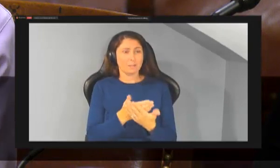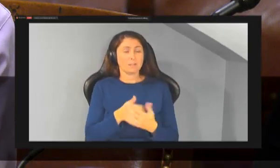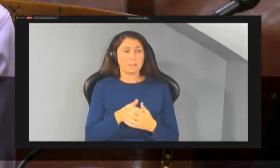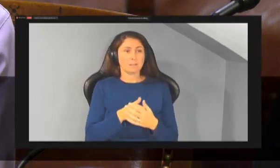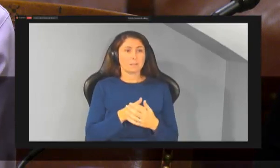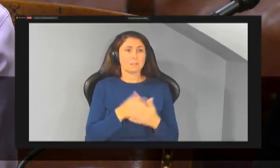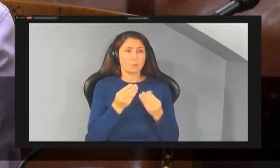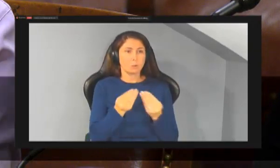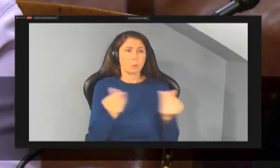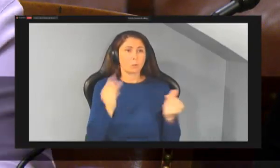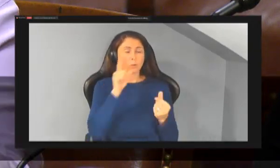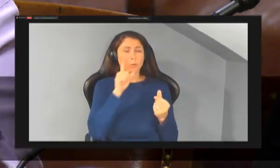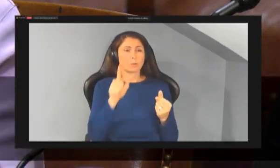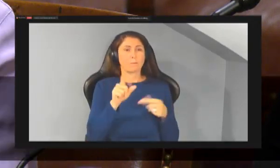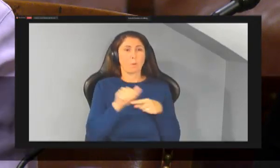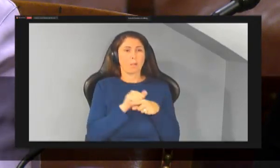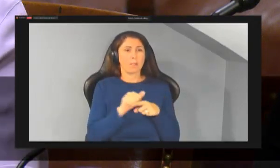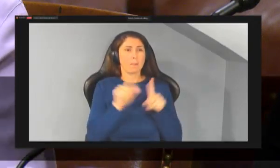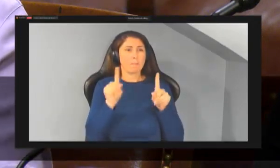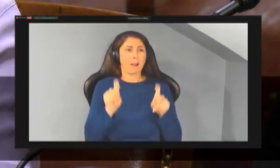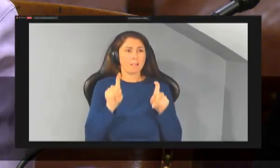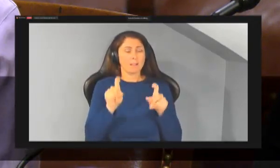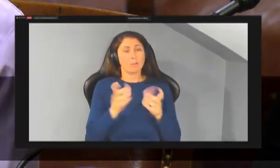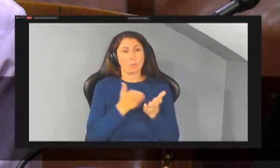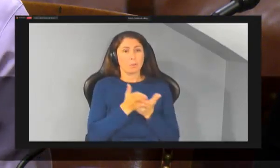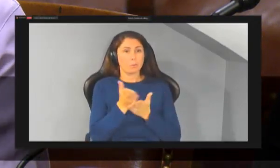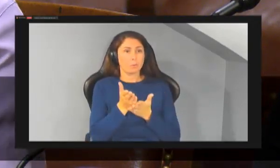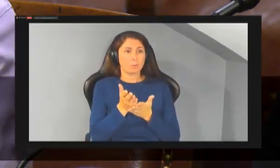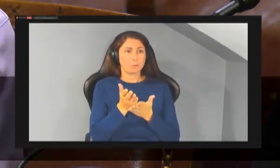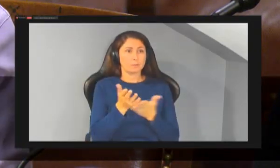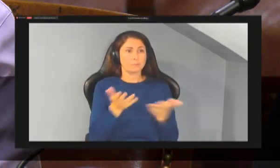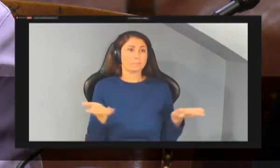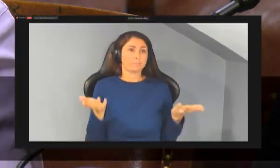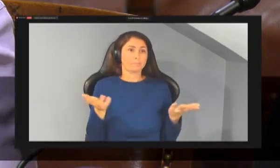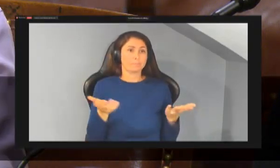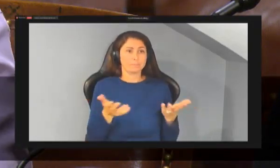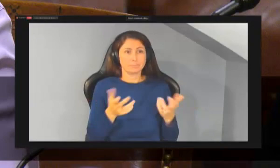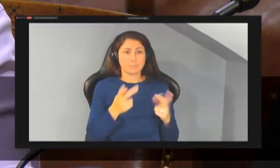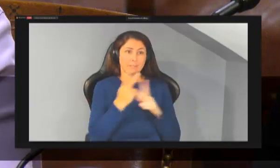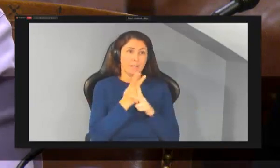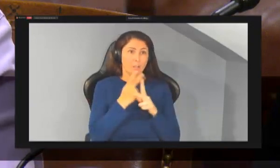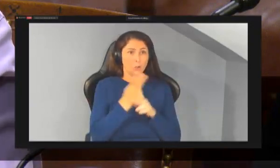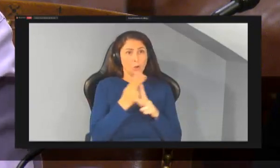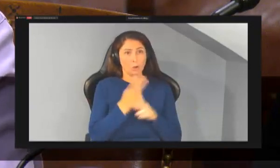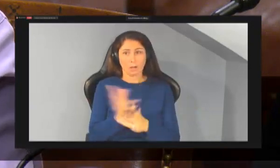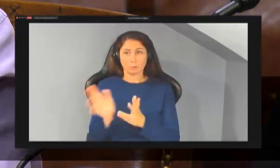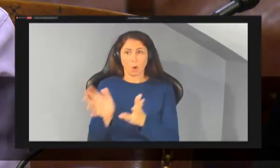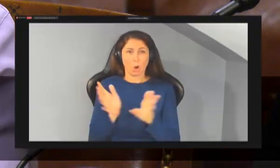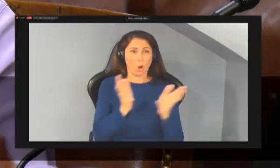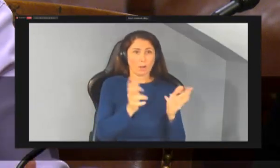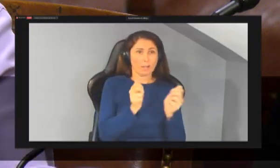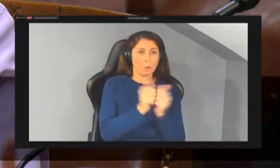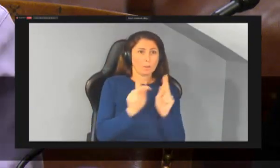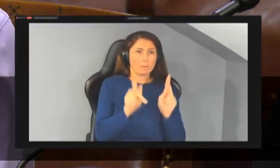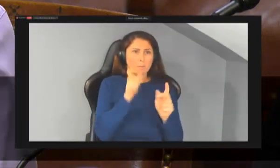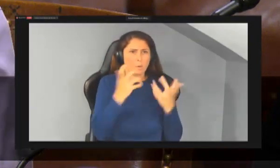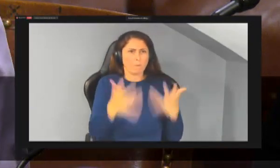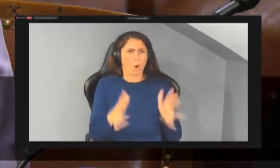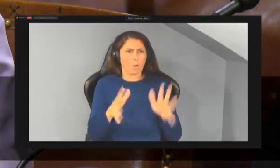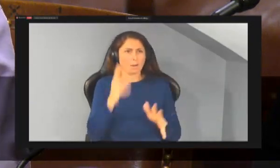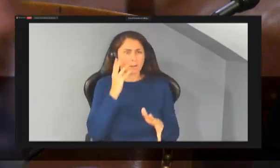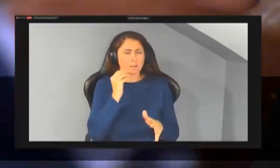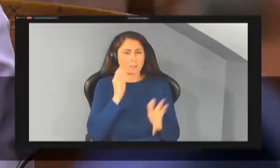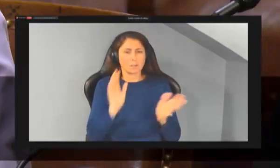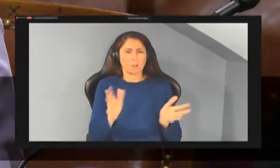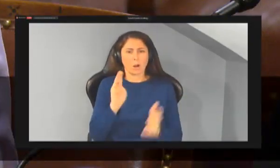for the pilot through, you know, just figuring out and talking to people and talking to people who had already done it, talked to Mount Lebanon, talked